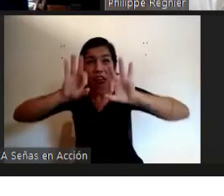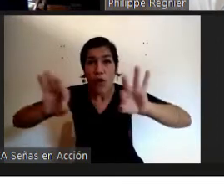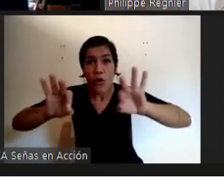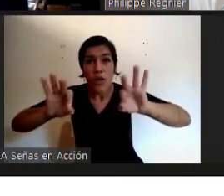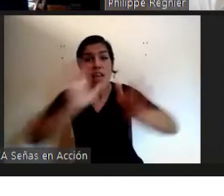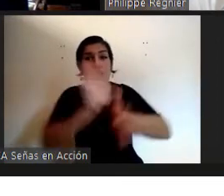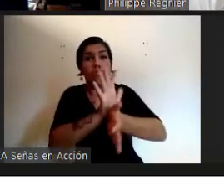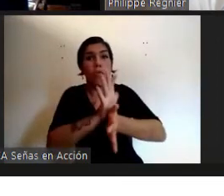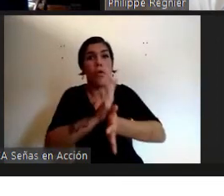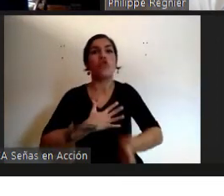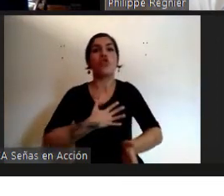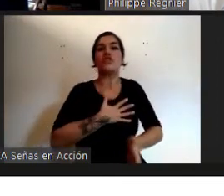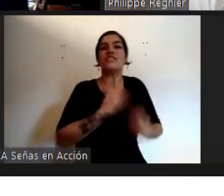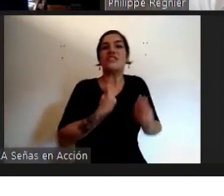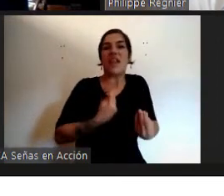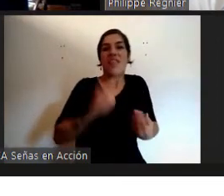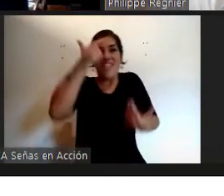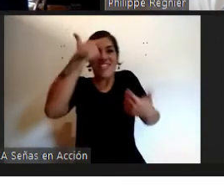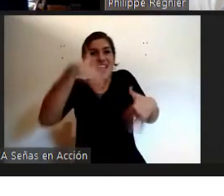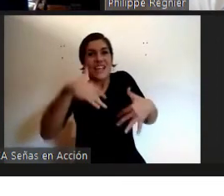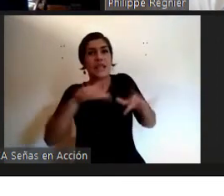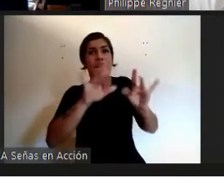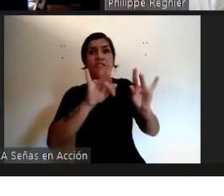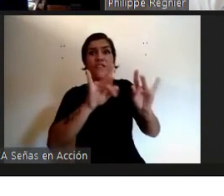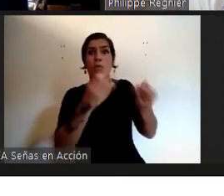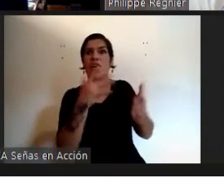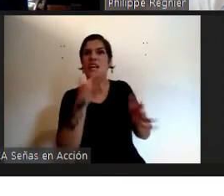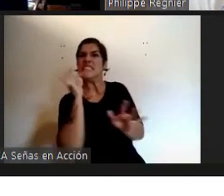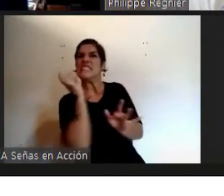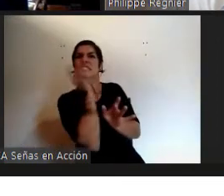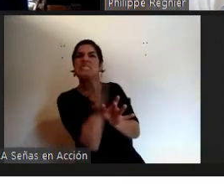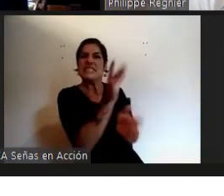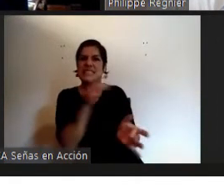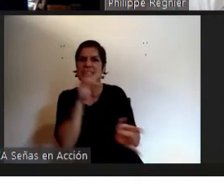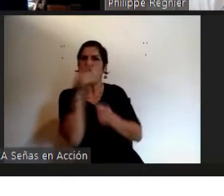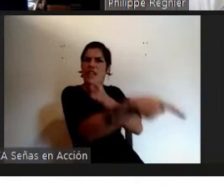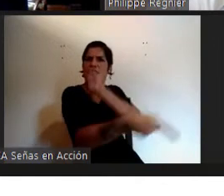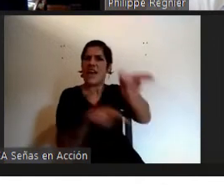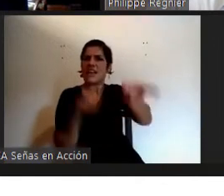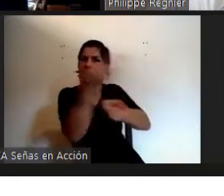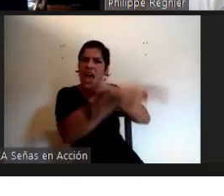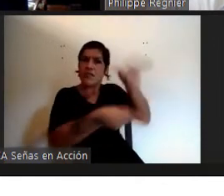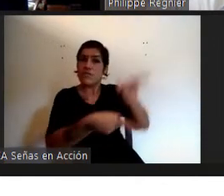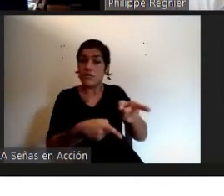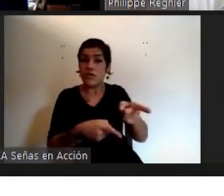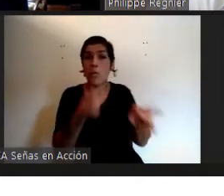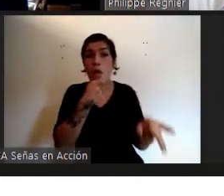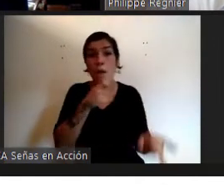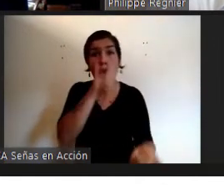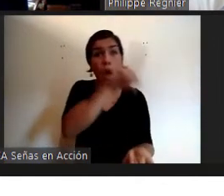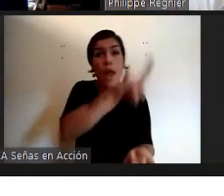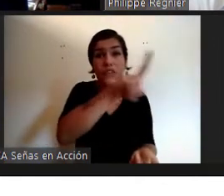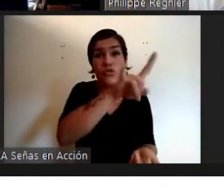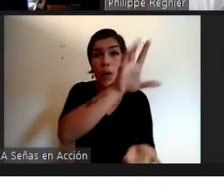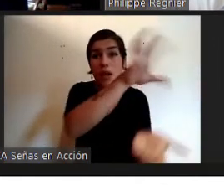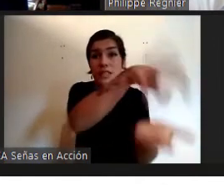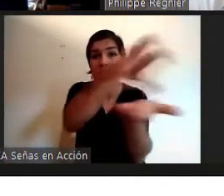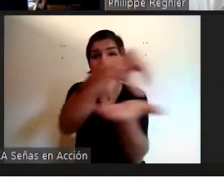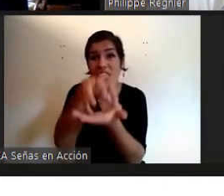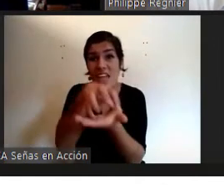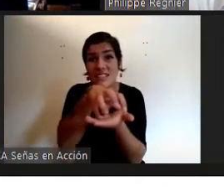expressed because we find artists and universities and intellectuals